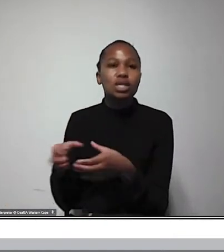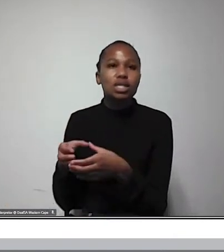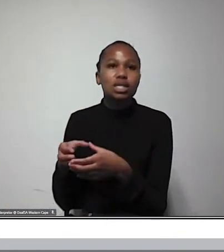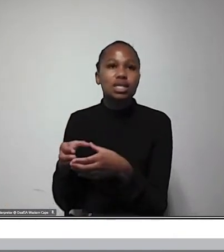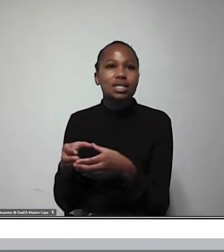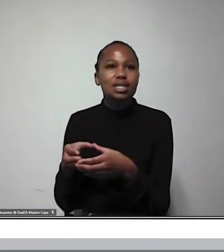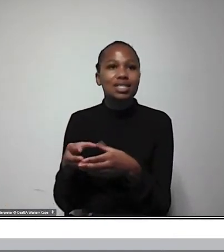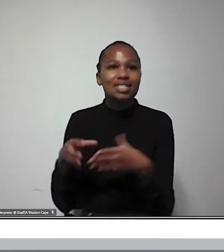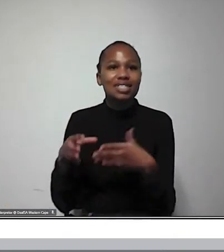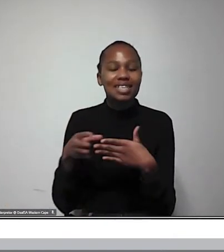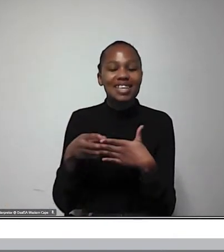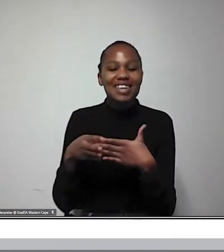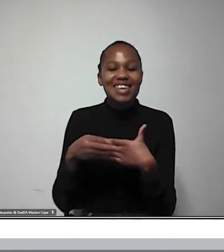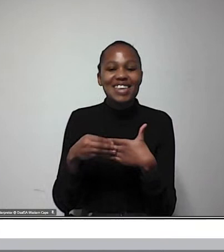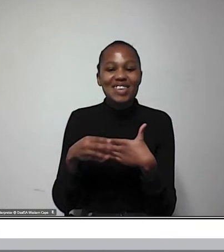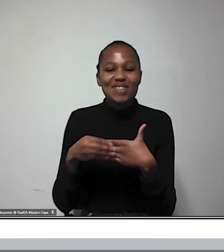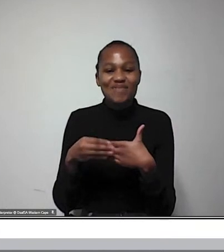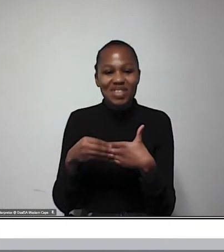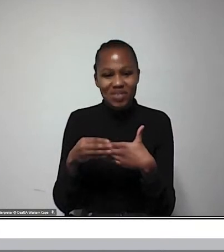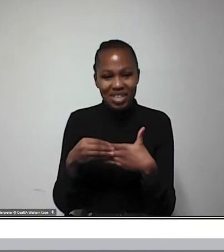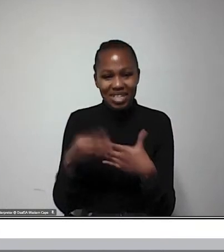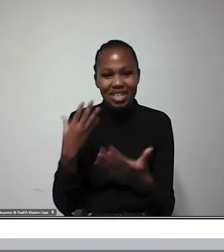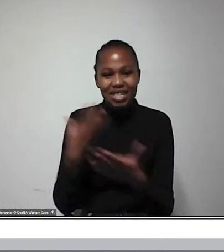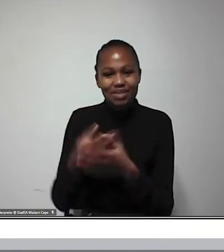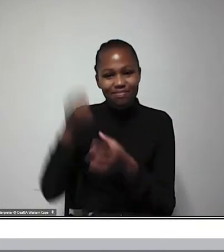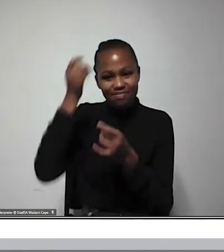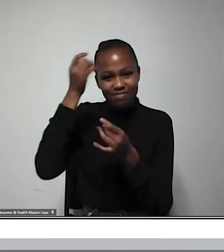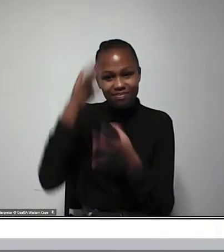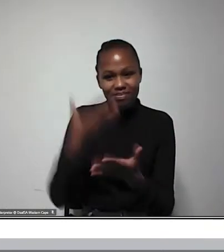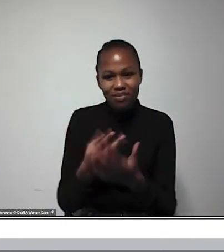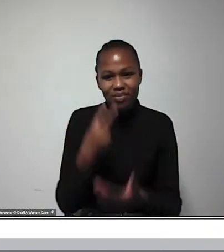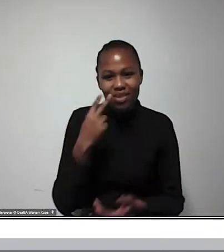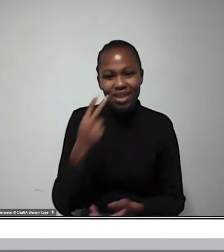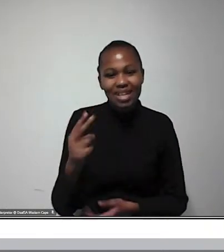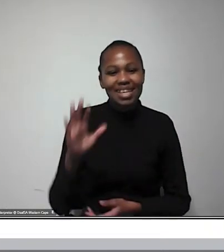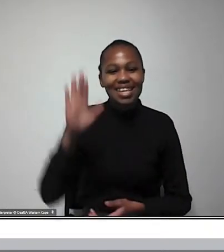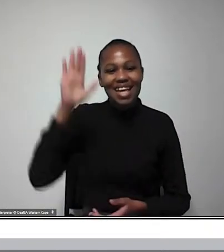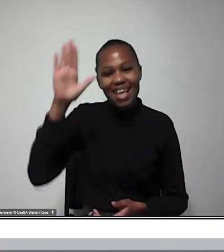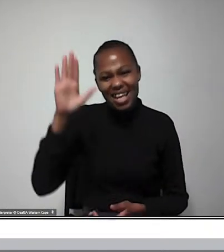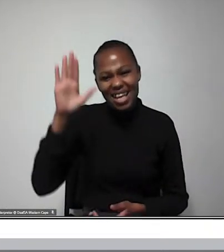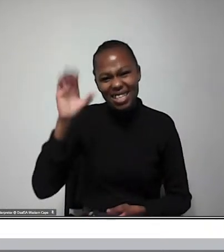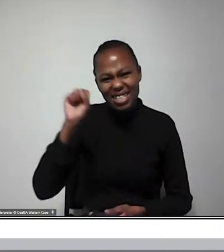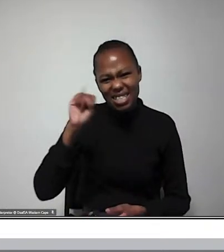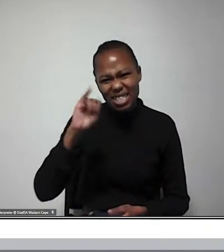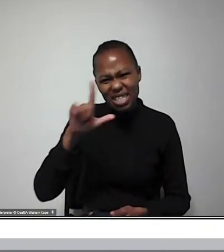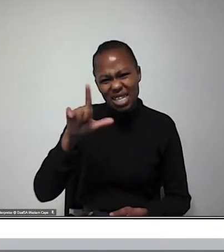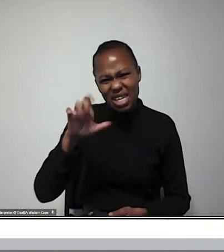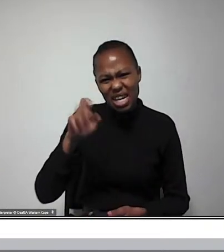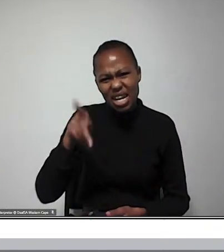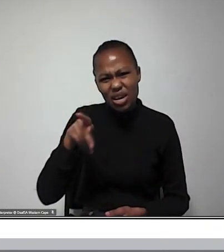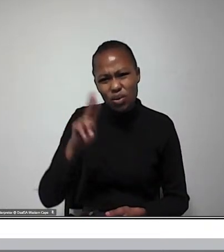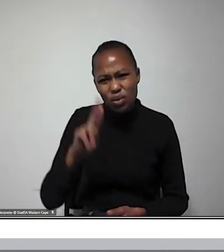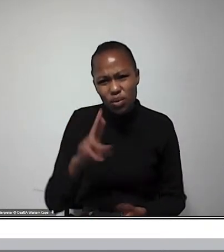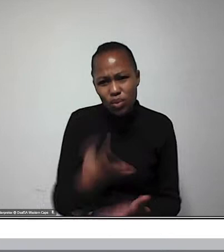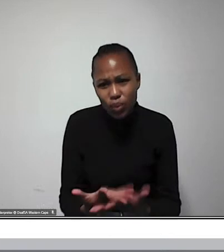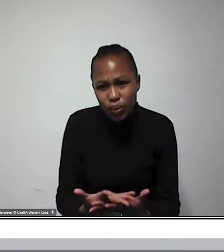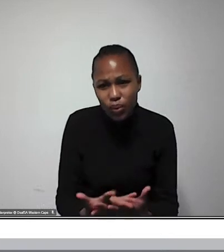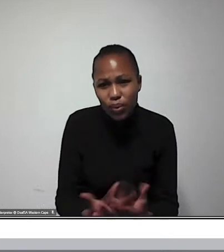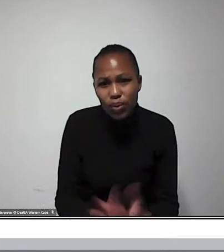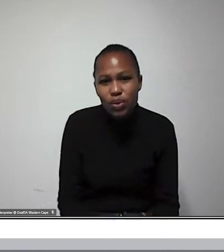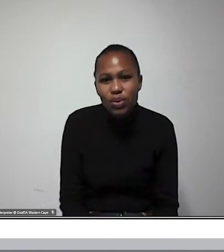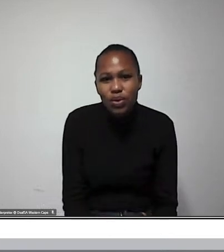Members, I'm not sure if you have feedback on that, but I see a hand from Member Seleko and then Member van der Westhuizen.